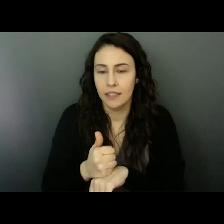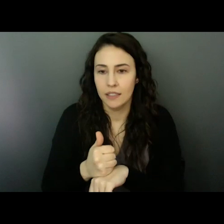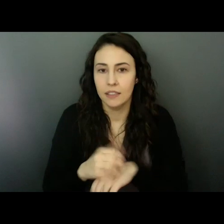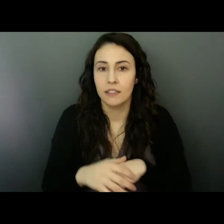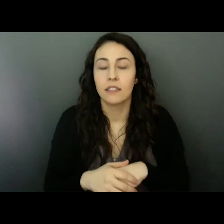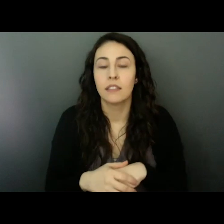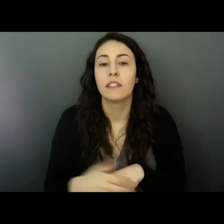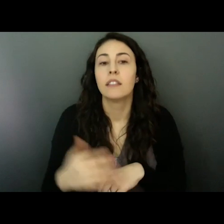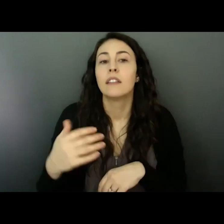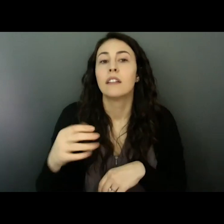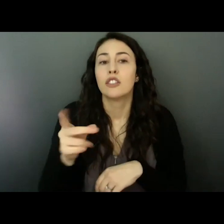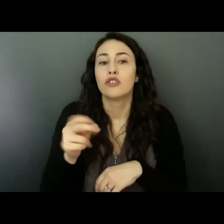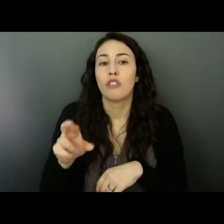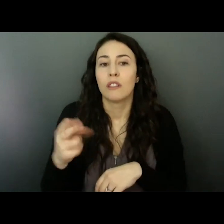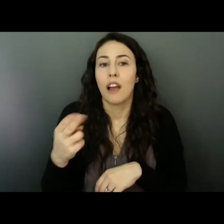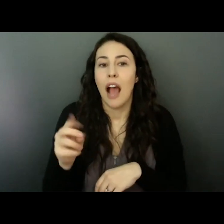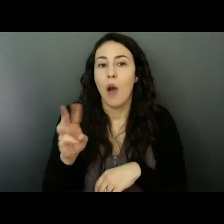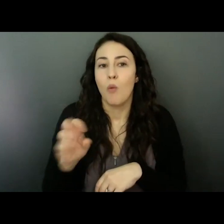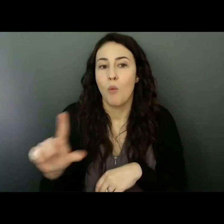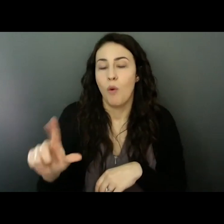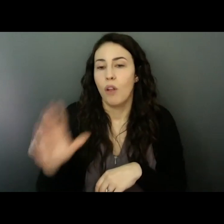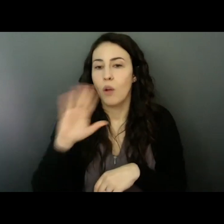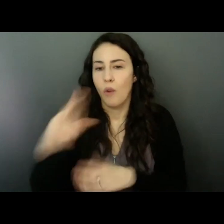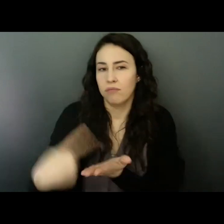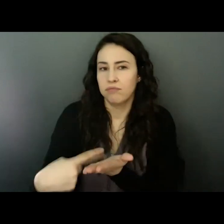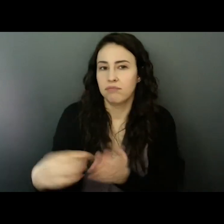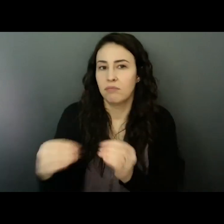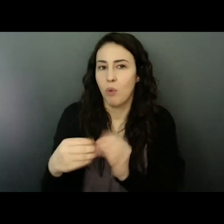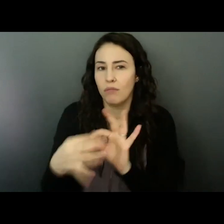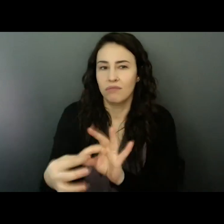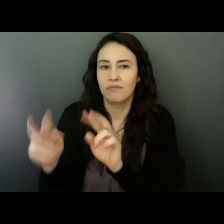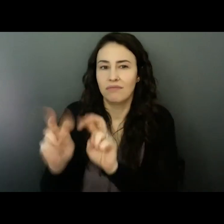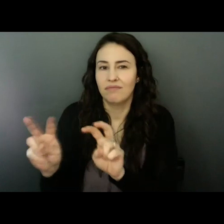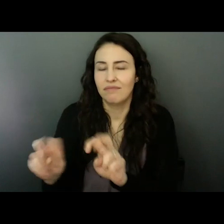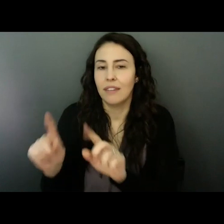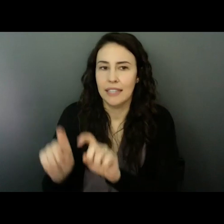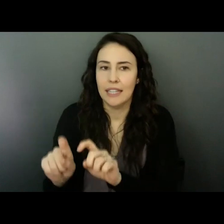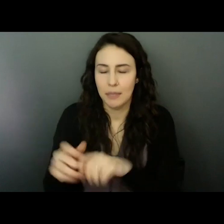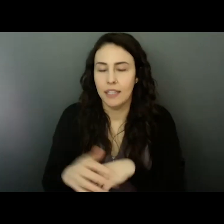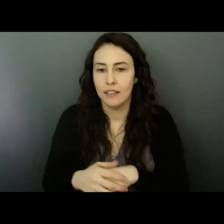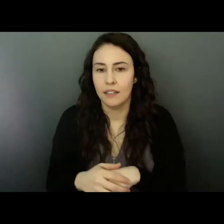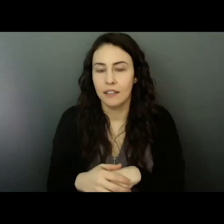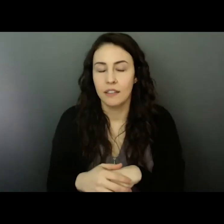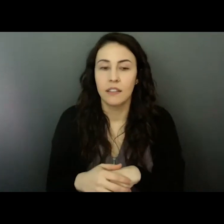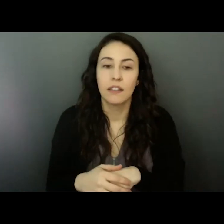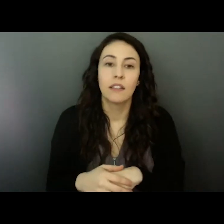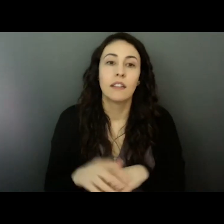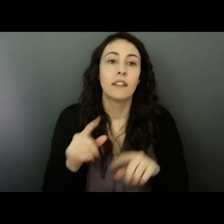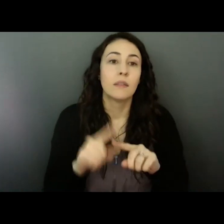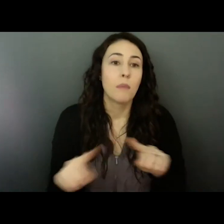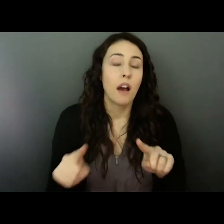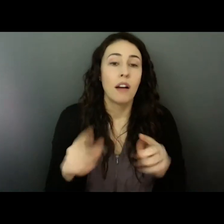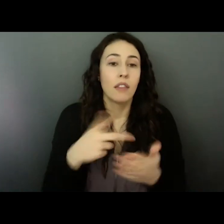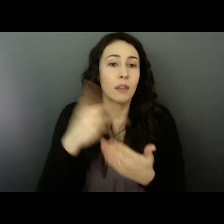colleagues, will talk about assessment in a little more detail around that issue. But the entire